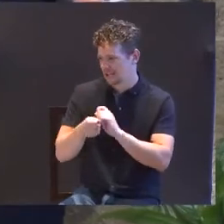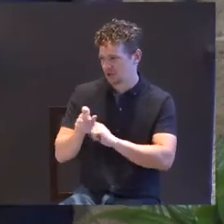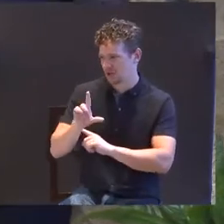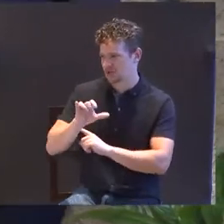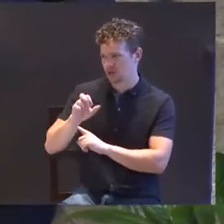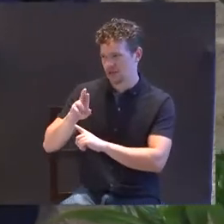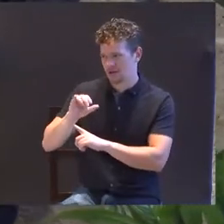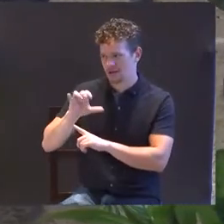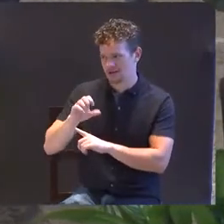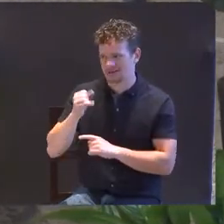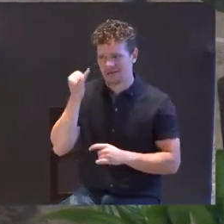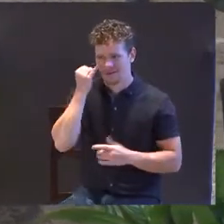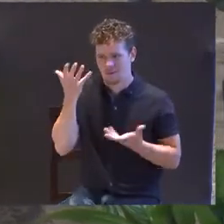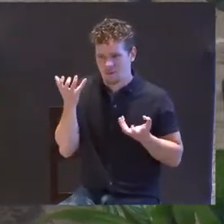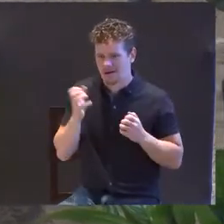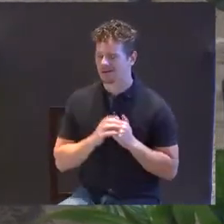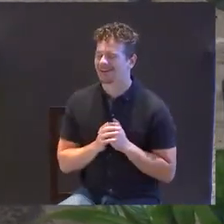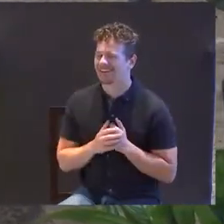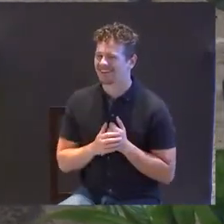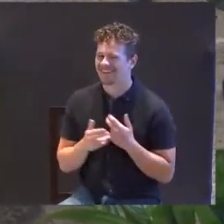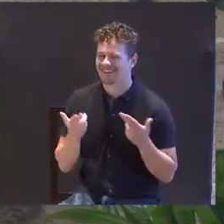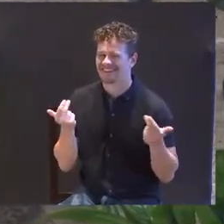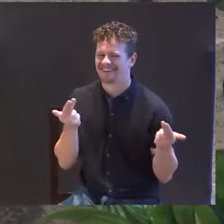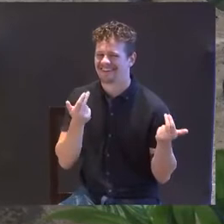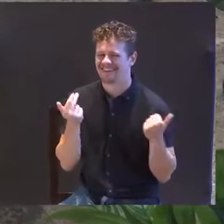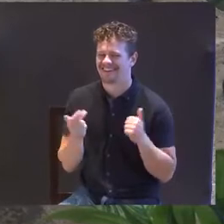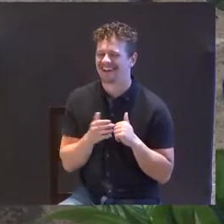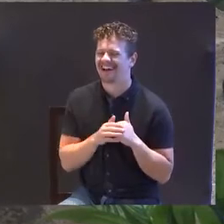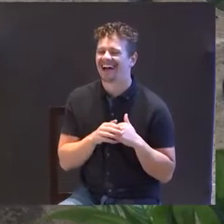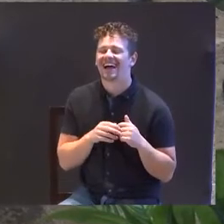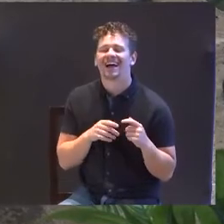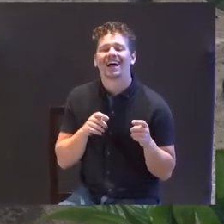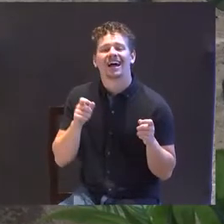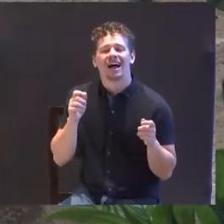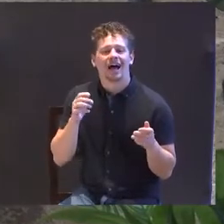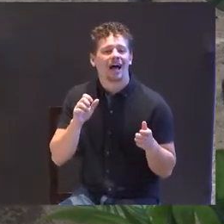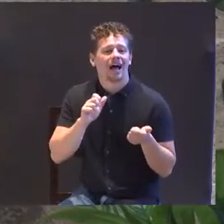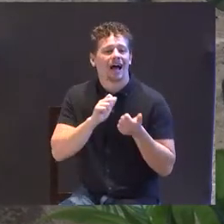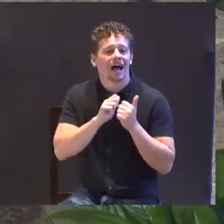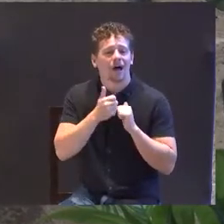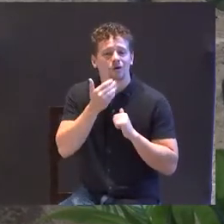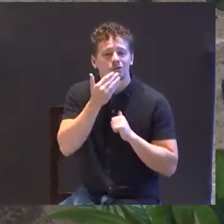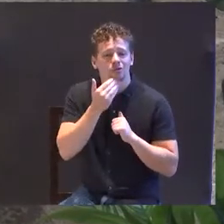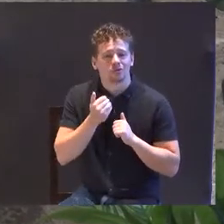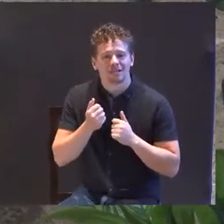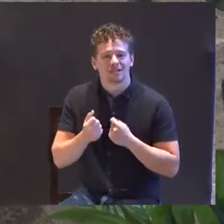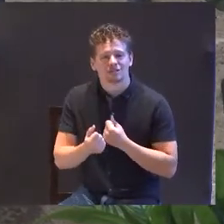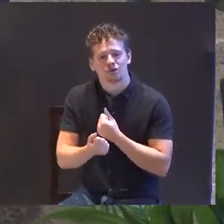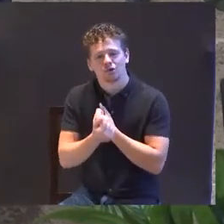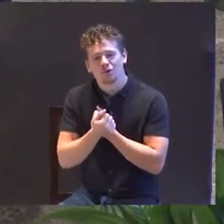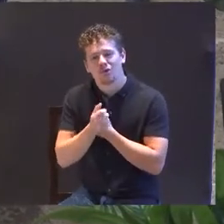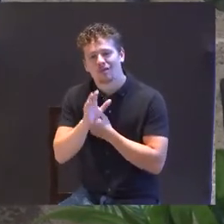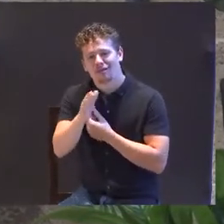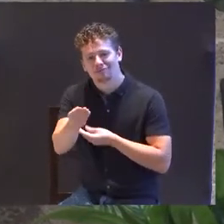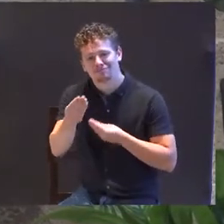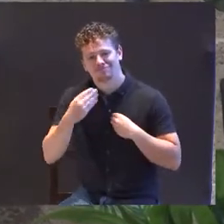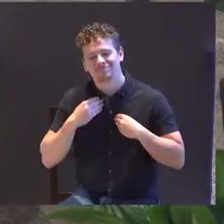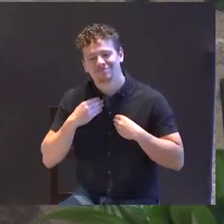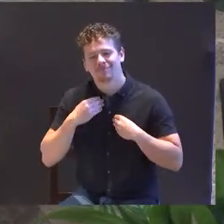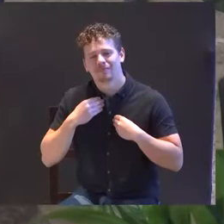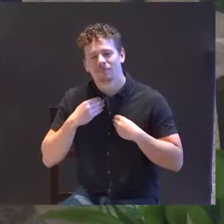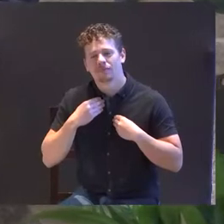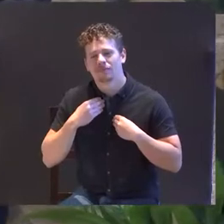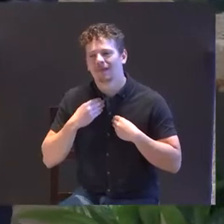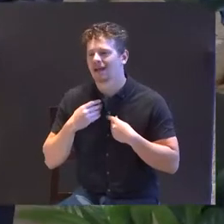How Sweet It Is to Be Loved by You. Oh, my goodness. And You've Got a Friend. Amazing music this man